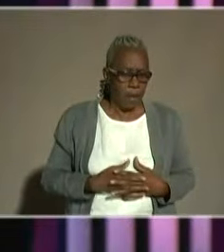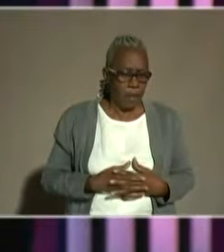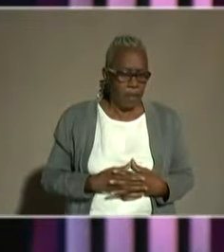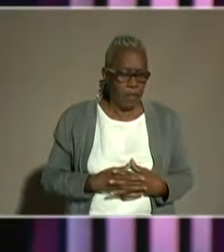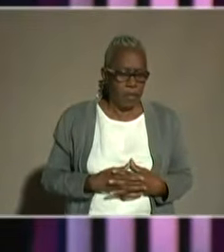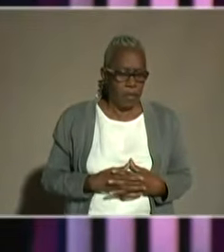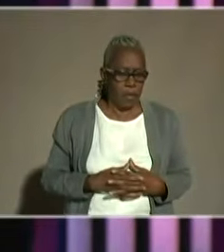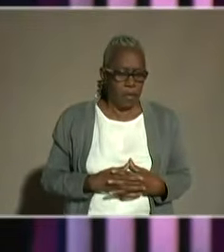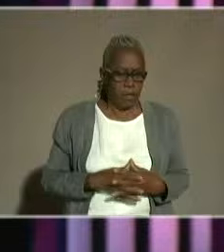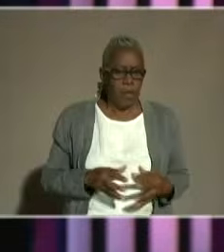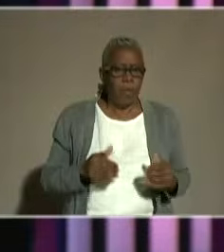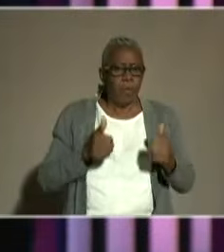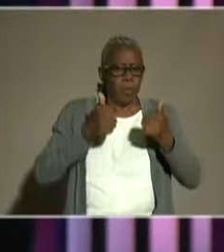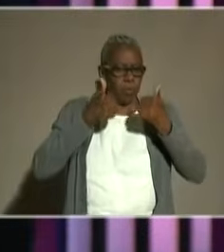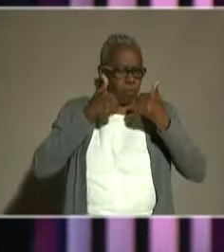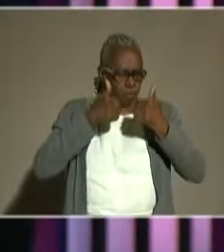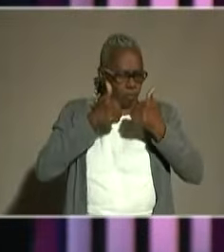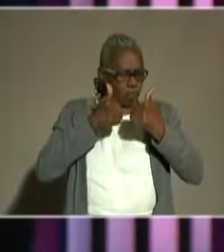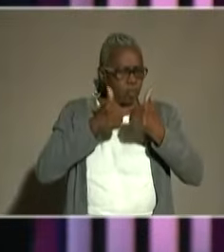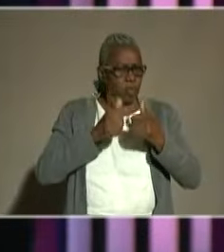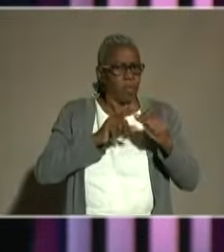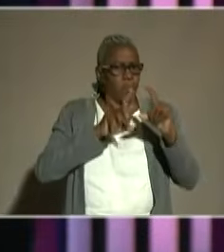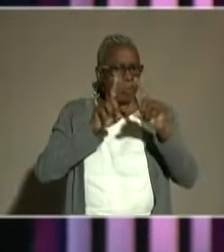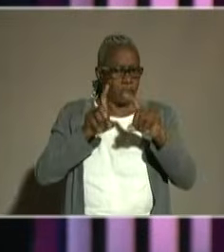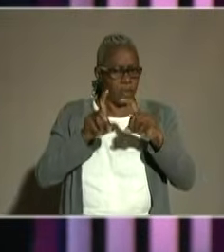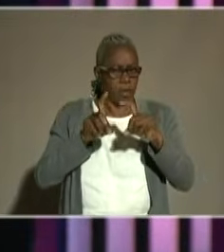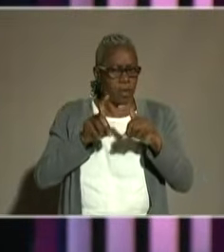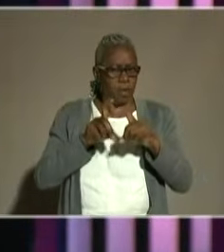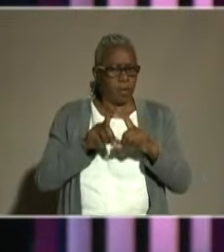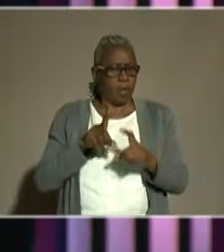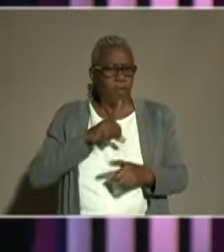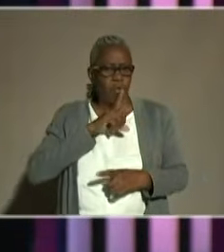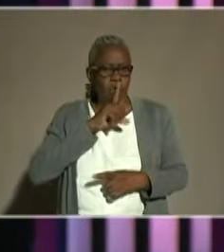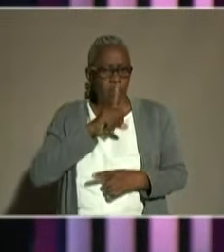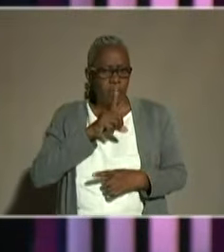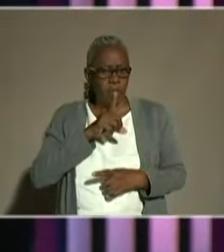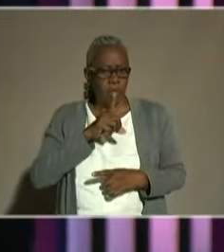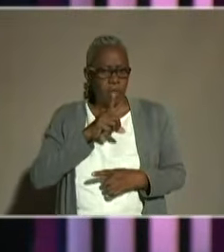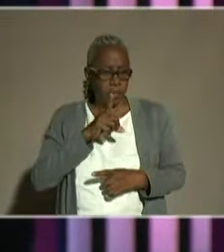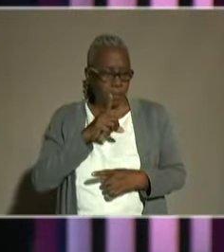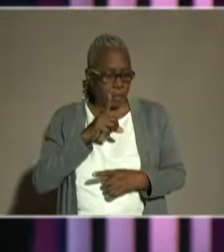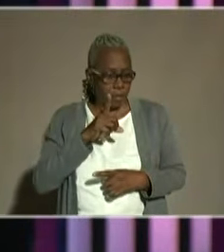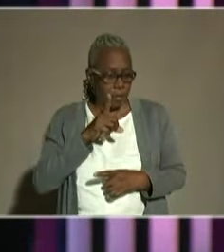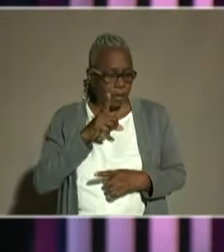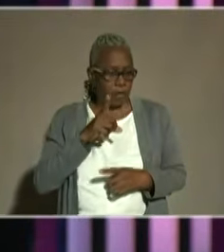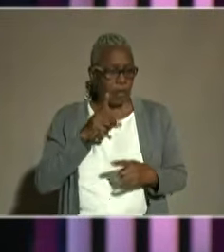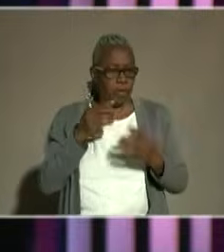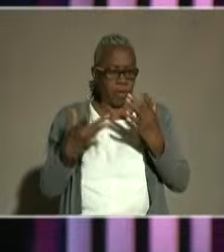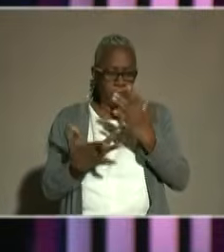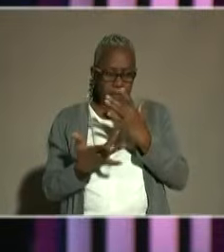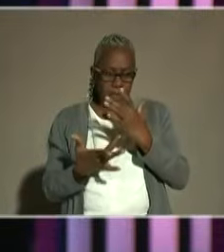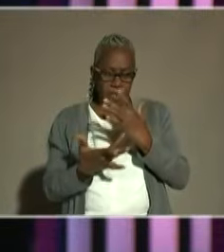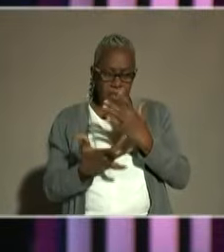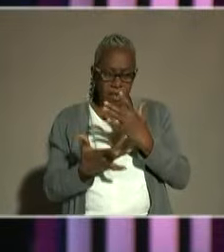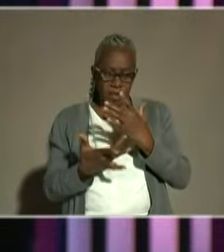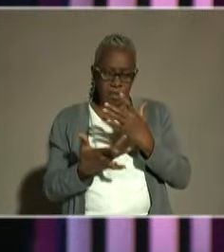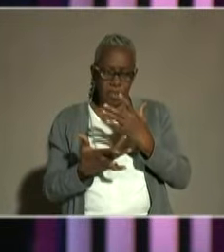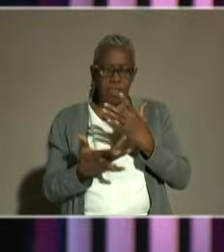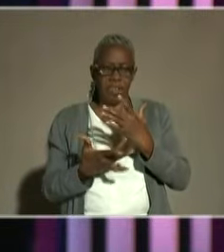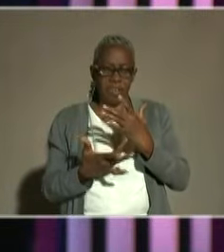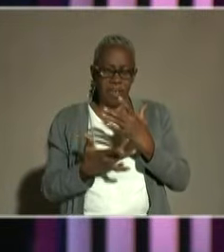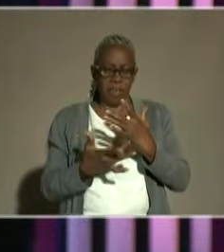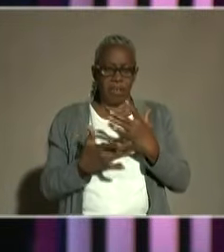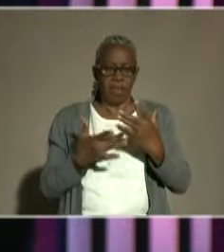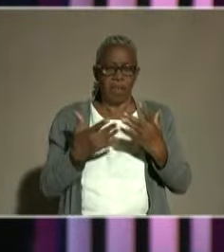That's a good question, and the truth is that the evolution of technology, especially the advent of